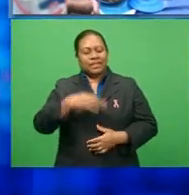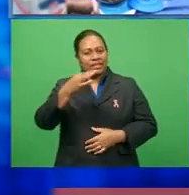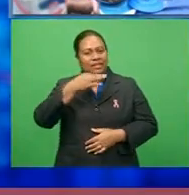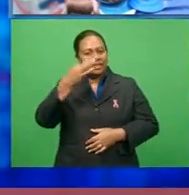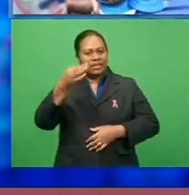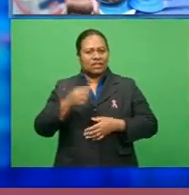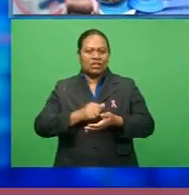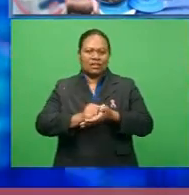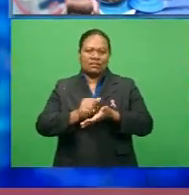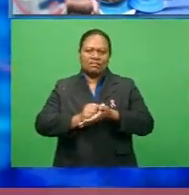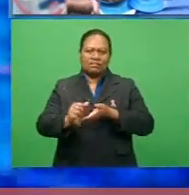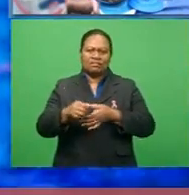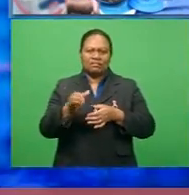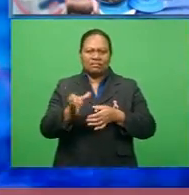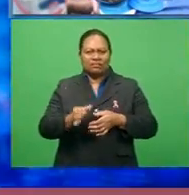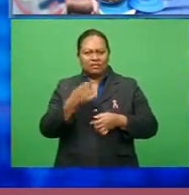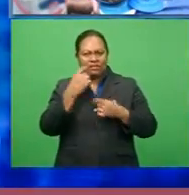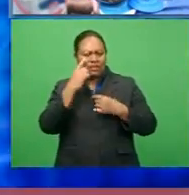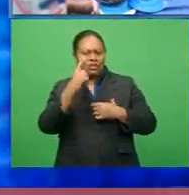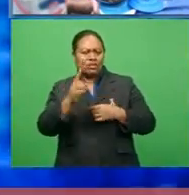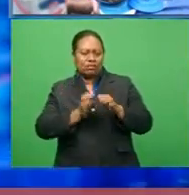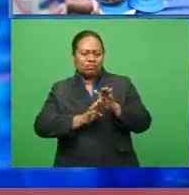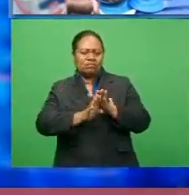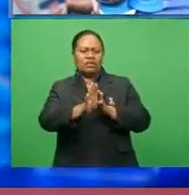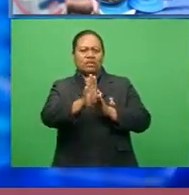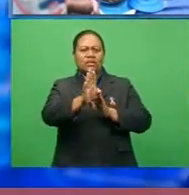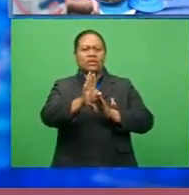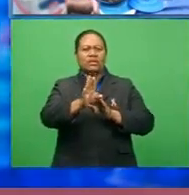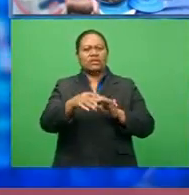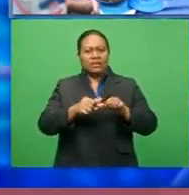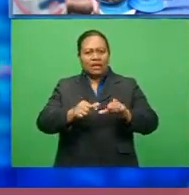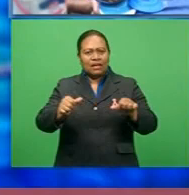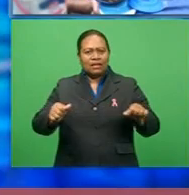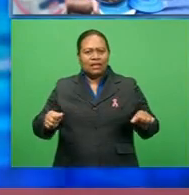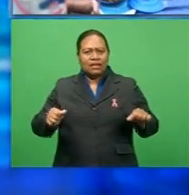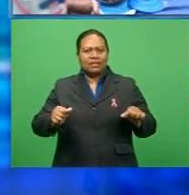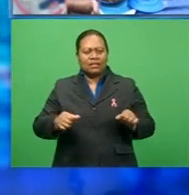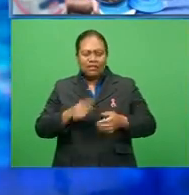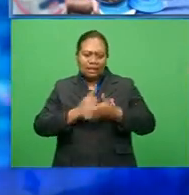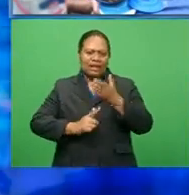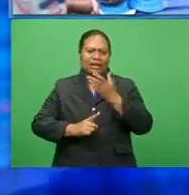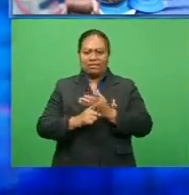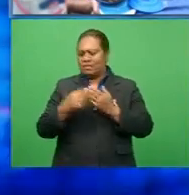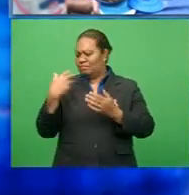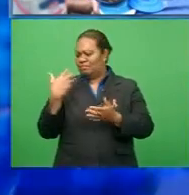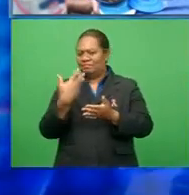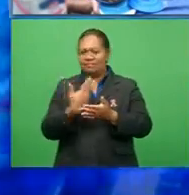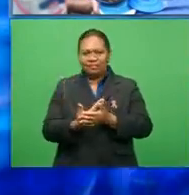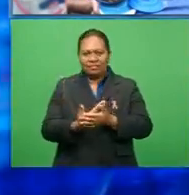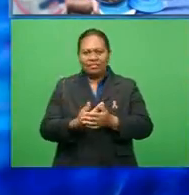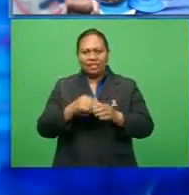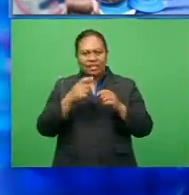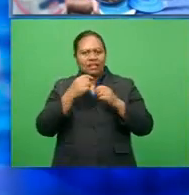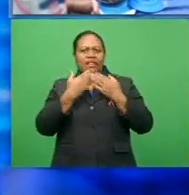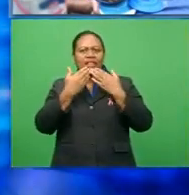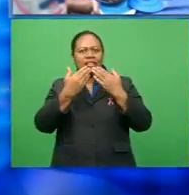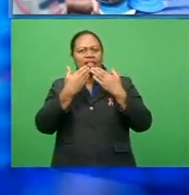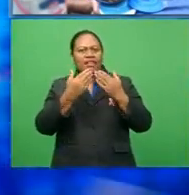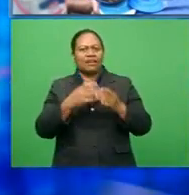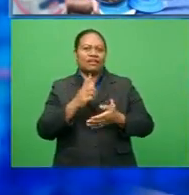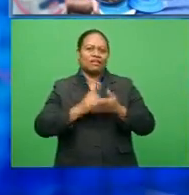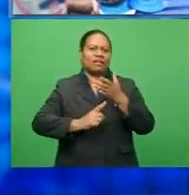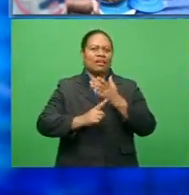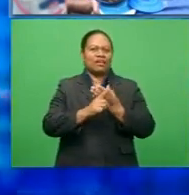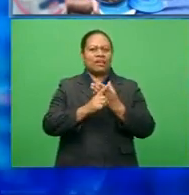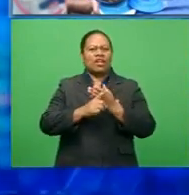Singadaka market vendors have noted an increasing demand for their agricultural produce in recent weeks, thanks to various economic recovery